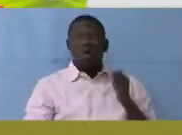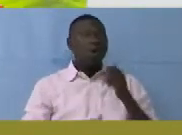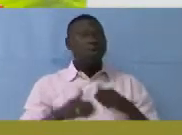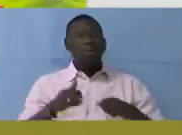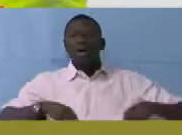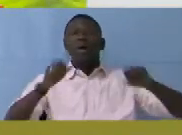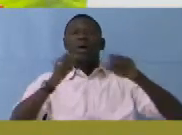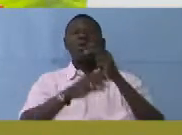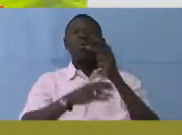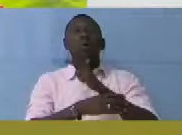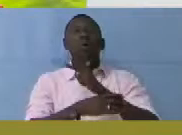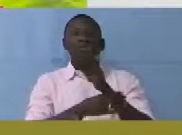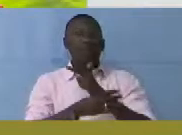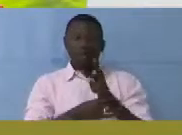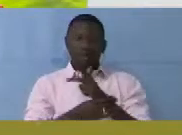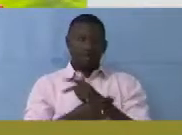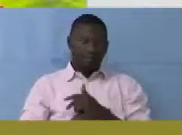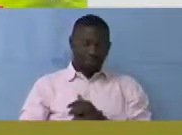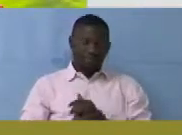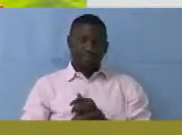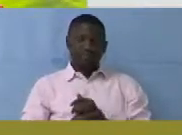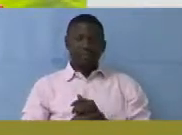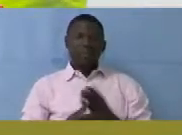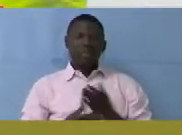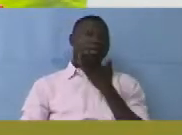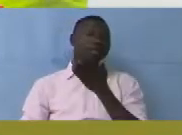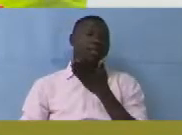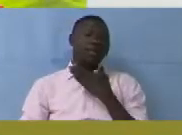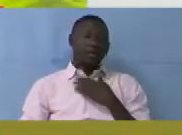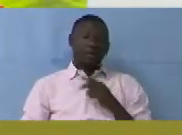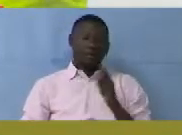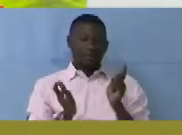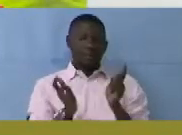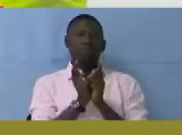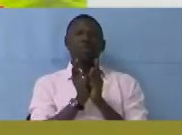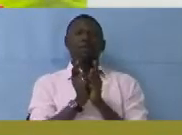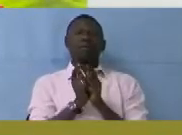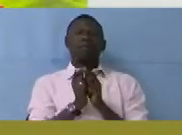To Westfield. There then I found one of my assistants.